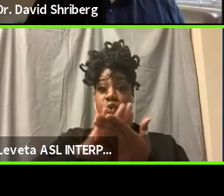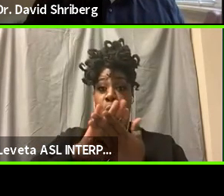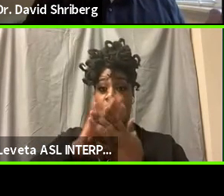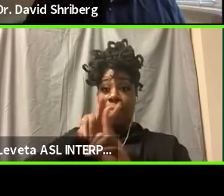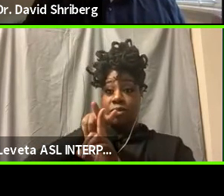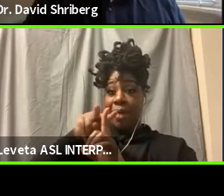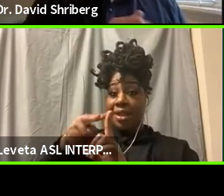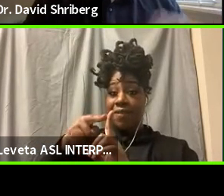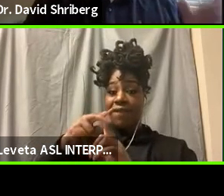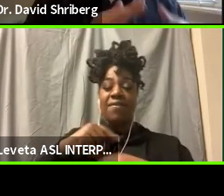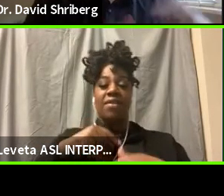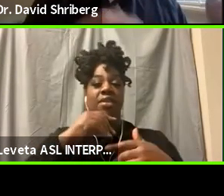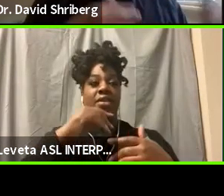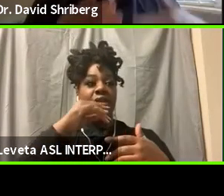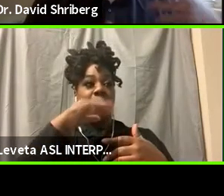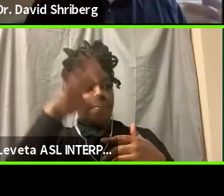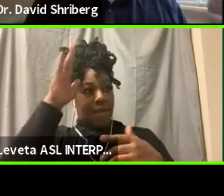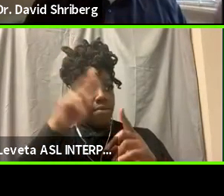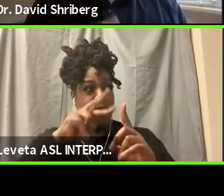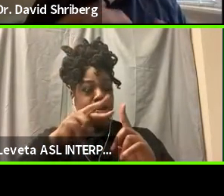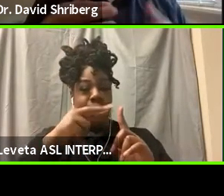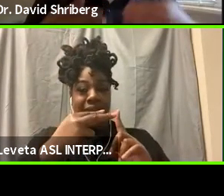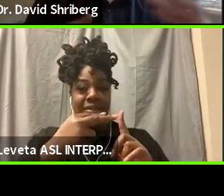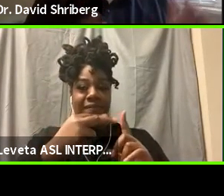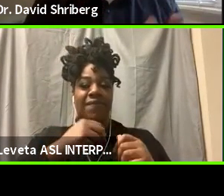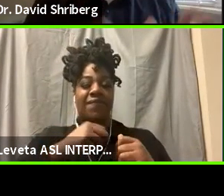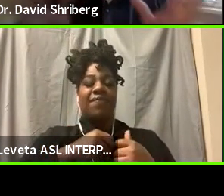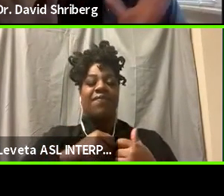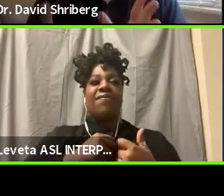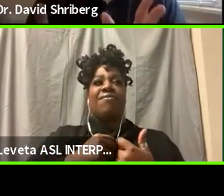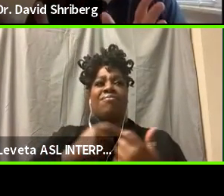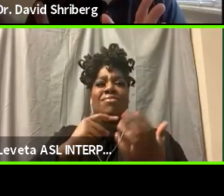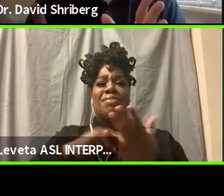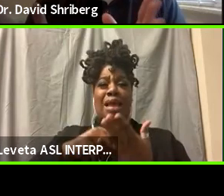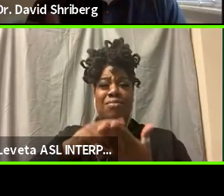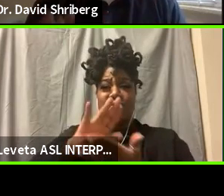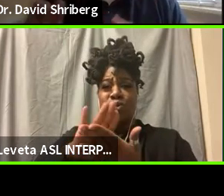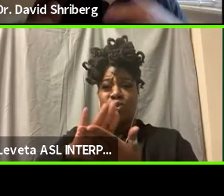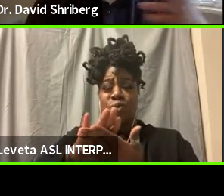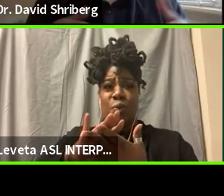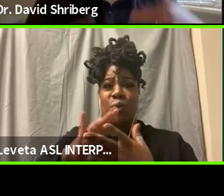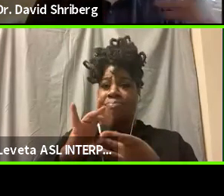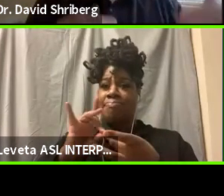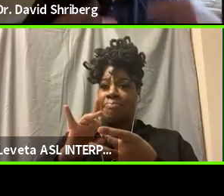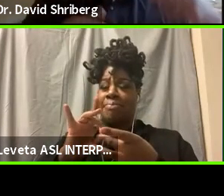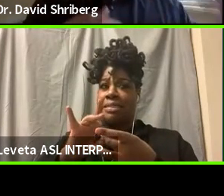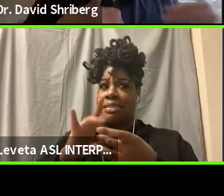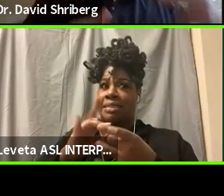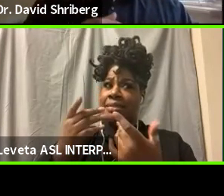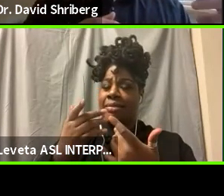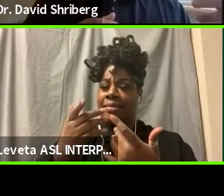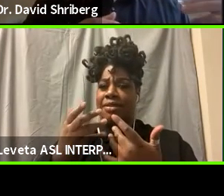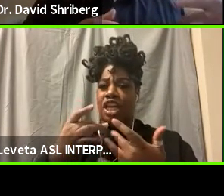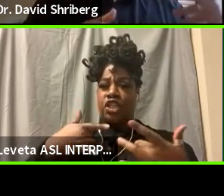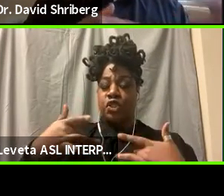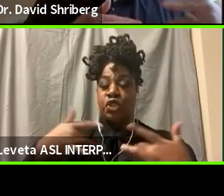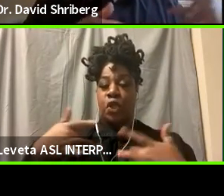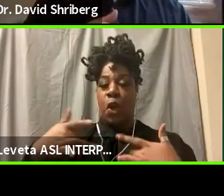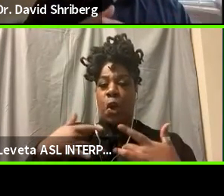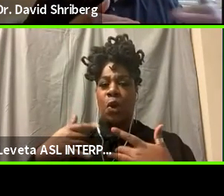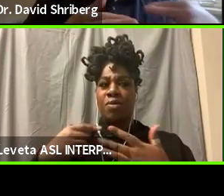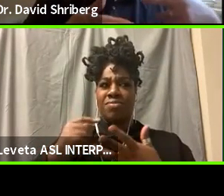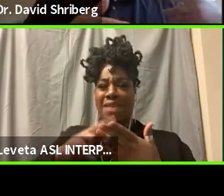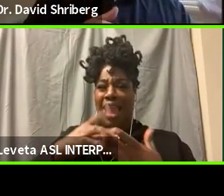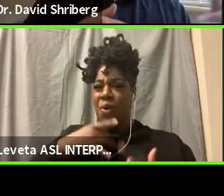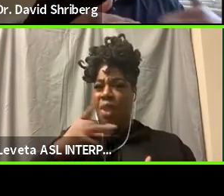differently, it's not necessarily because they don't like your child or they disagree, they're just seeing something different and really having the communication skills to